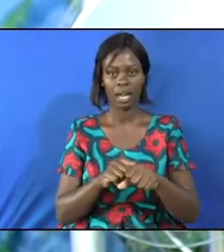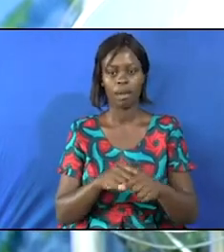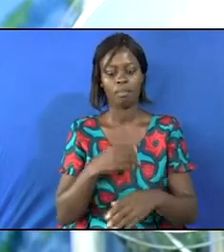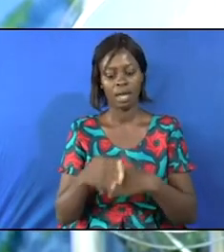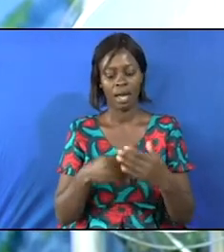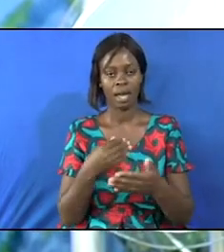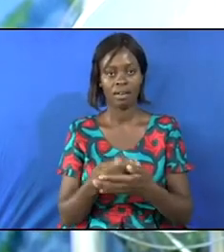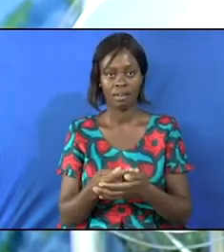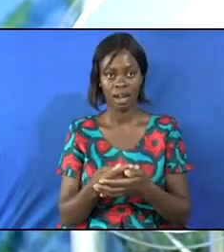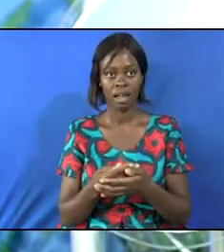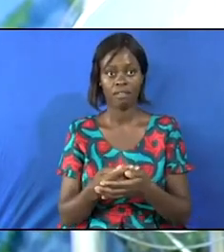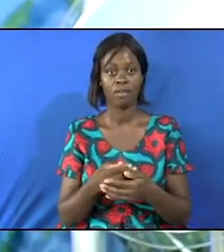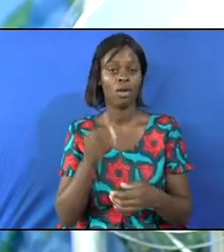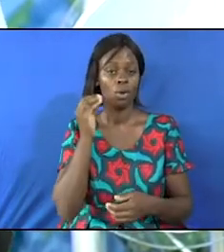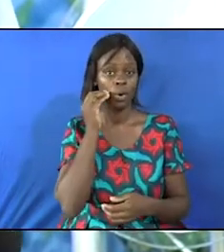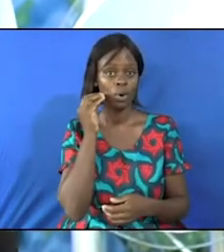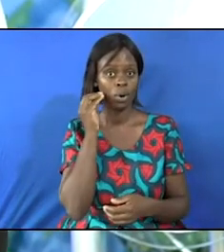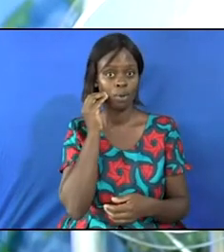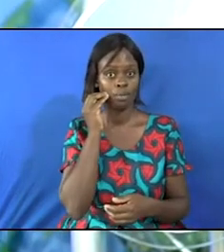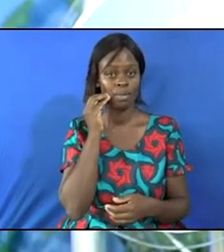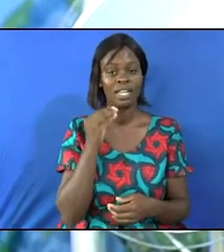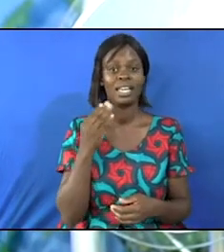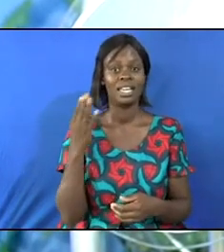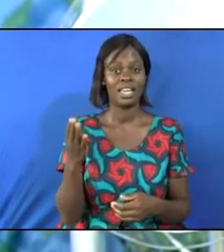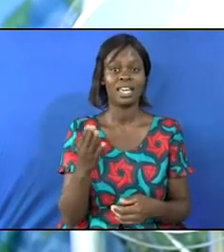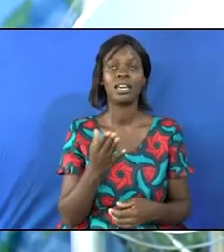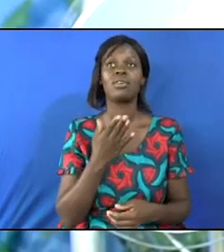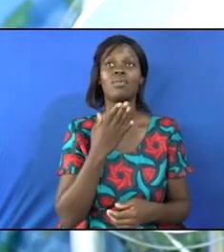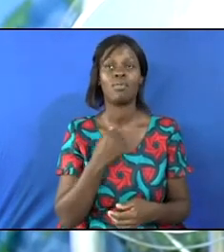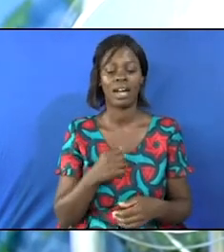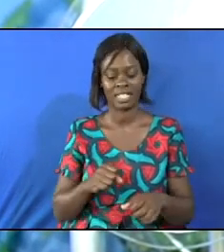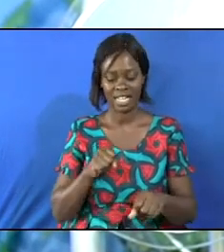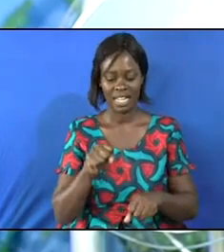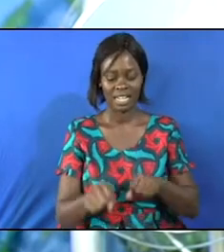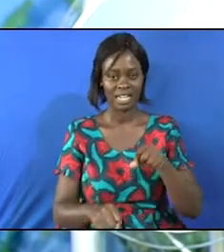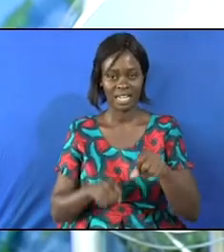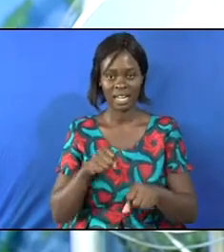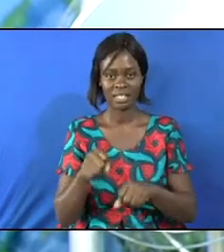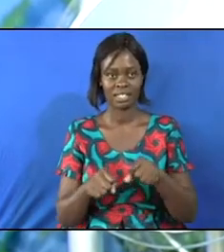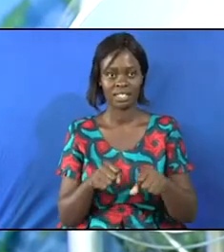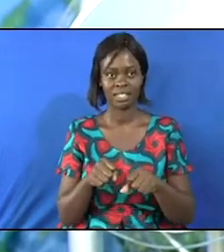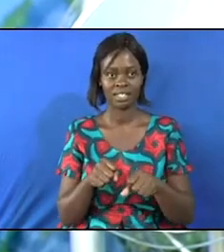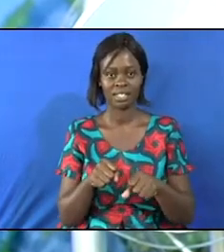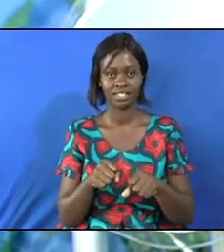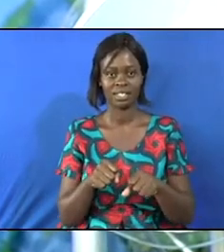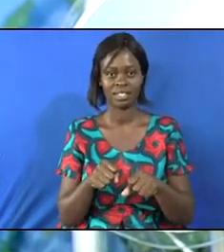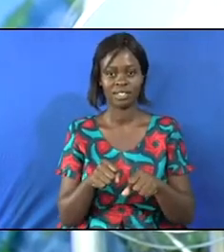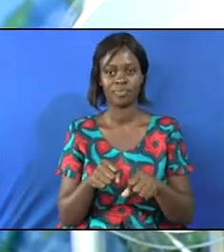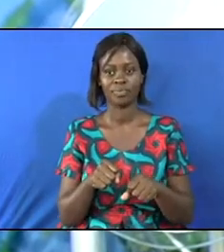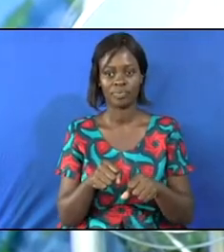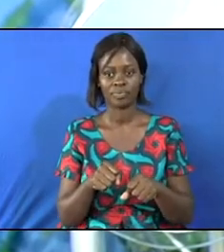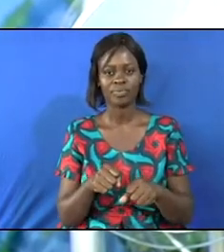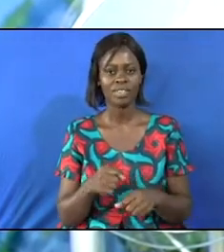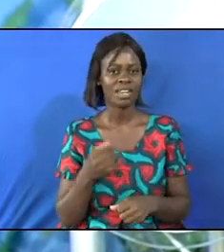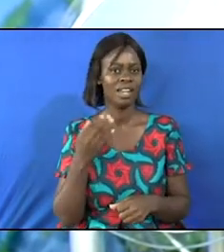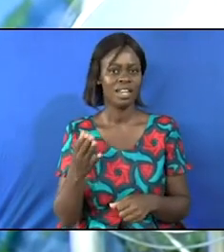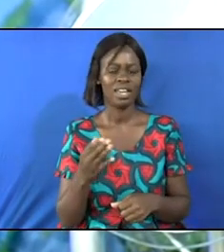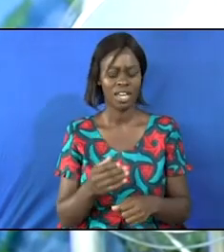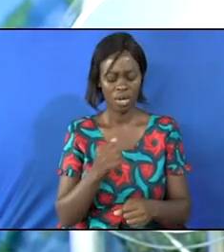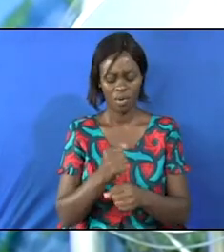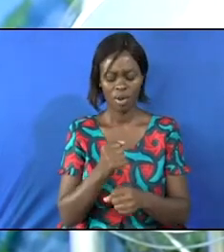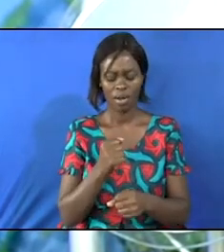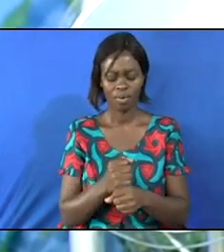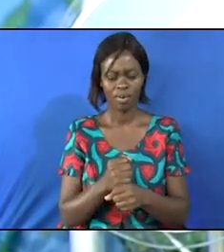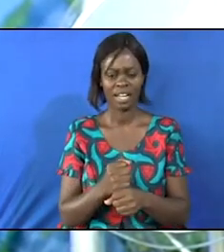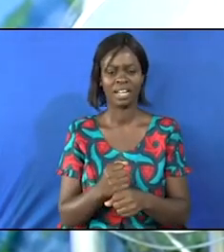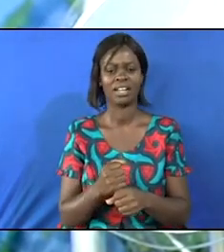bicycle to rest on its kickstand. He wiped the dust and there stood his bicycle that he had worked hard for with the money that